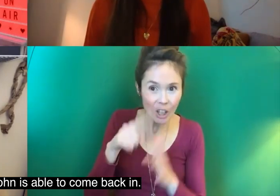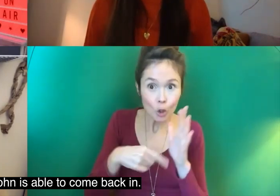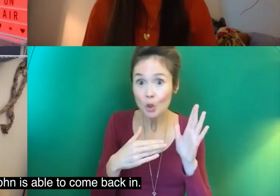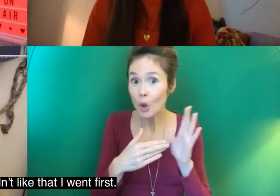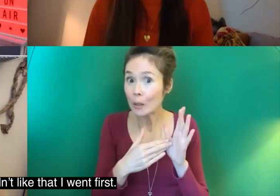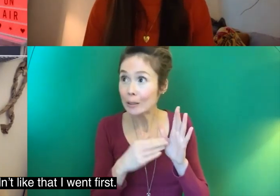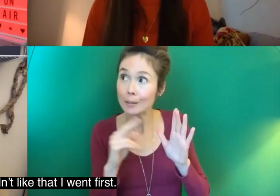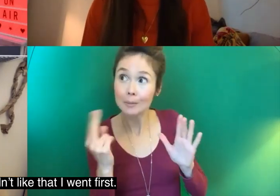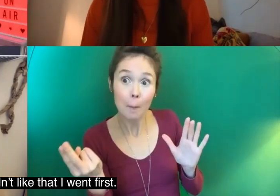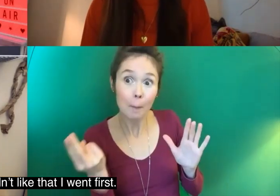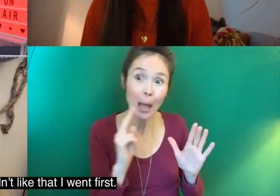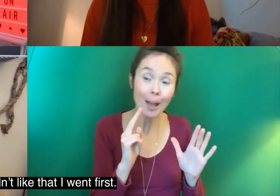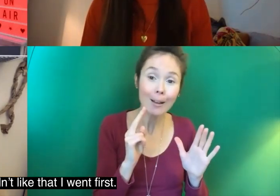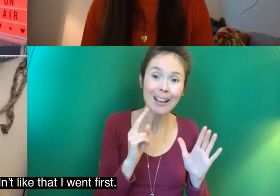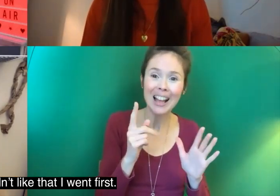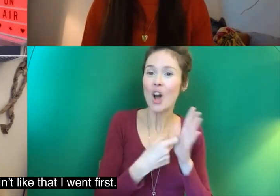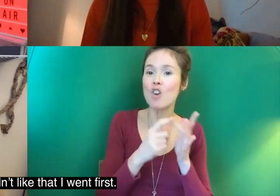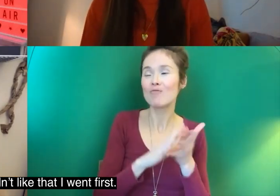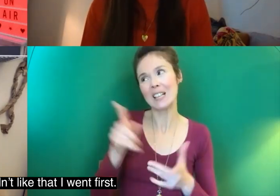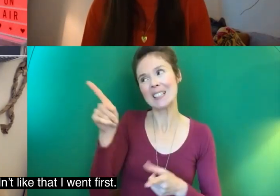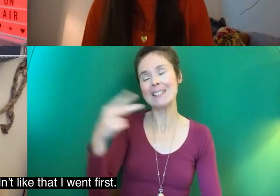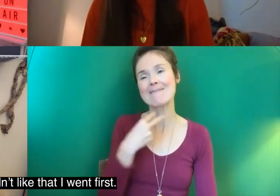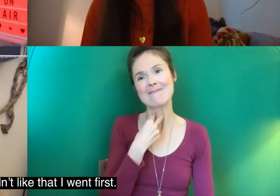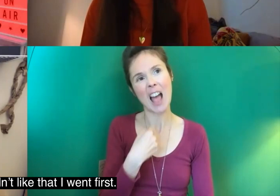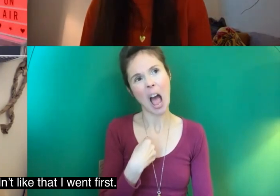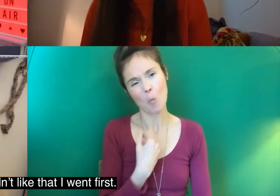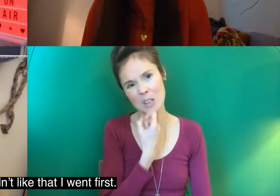in. He didn't like that I went first. Yeah.